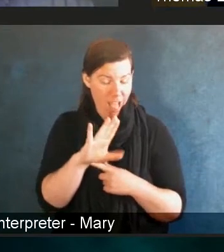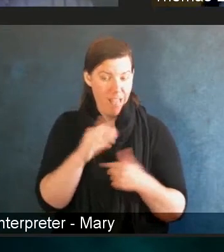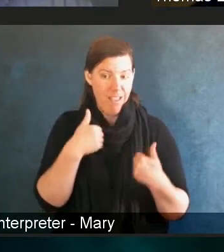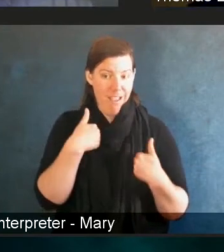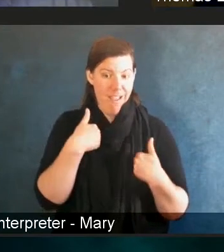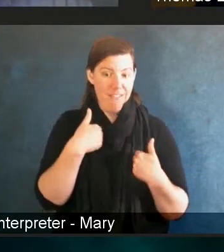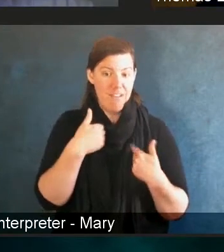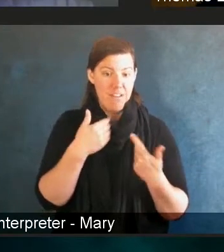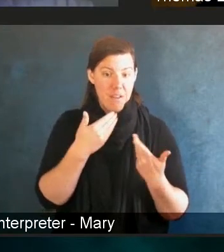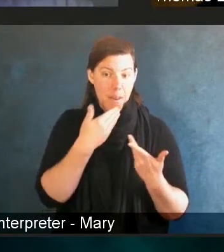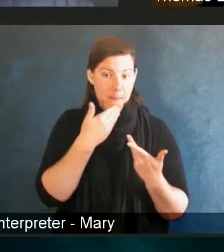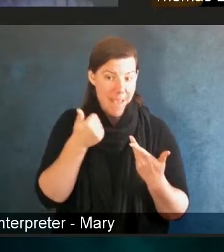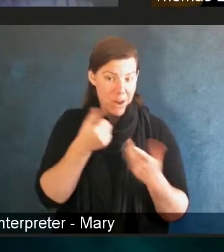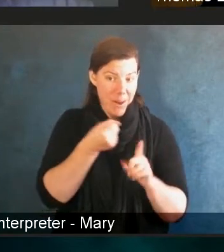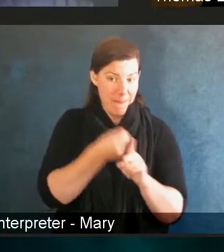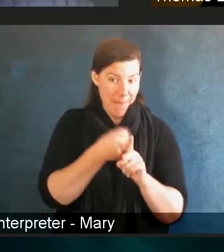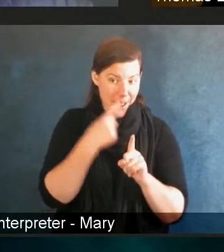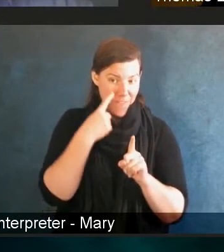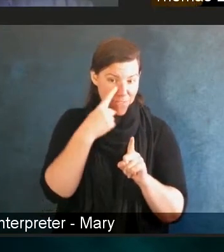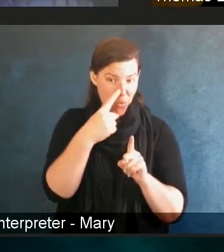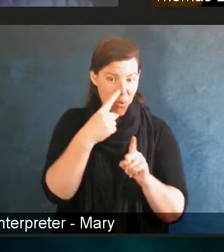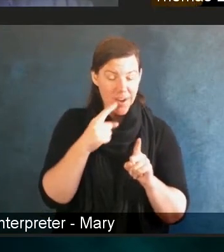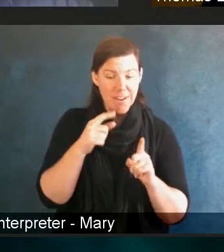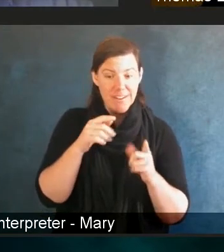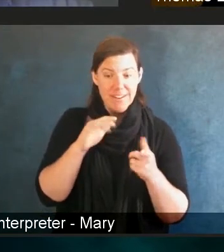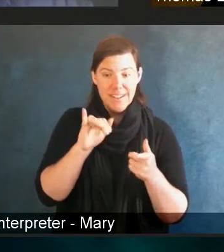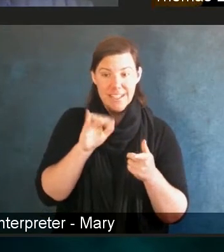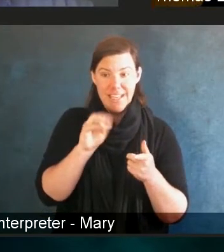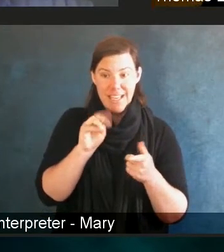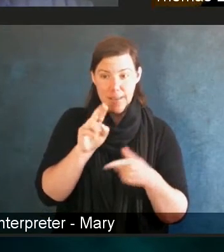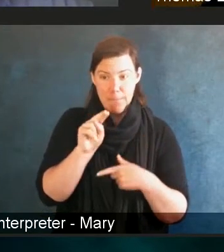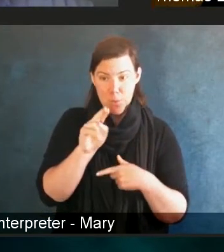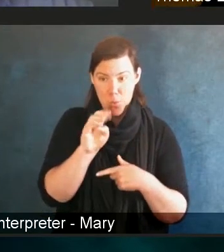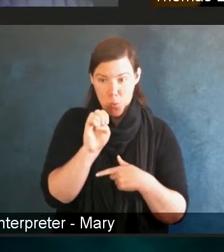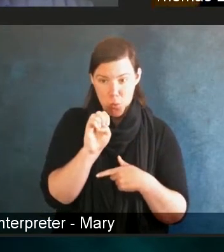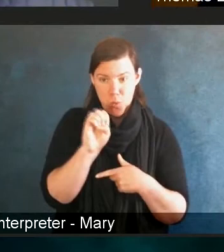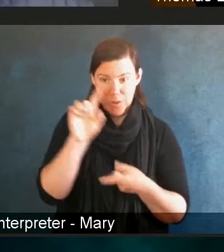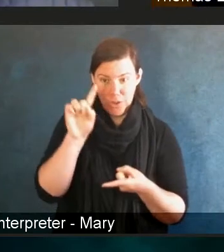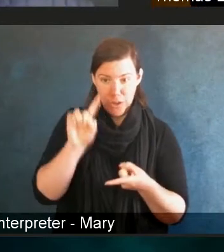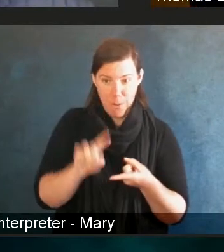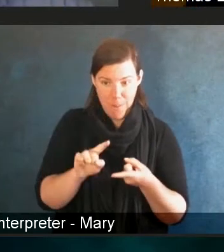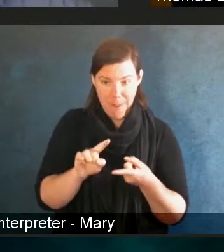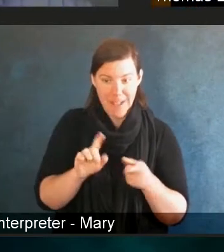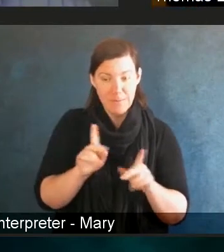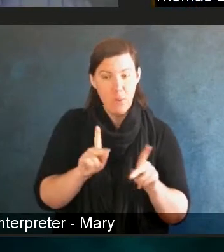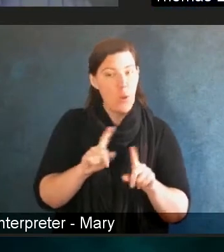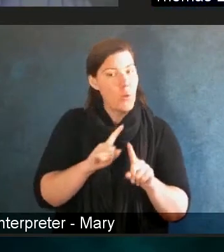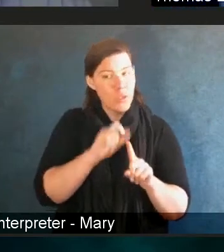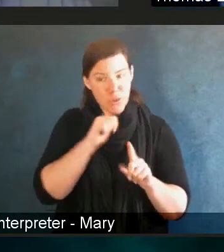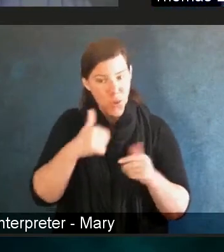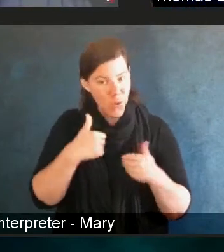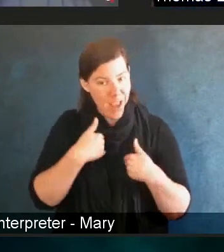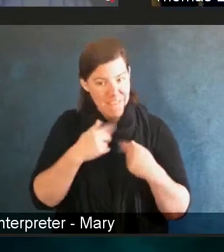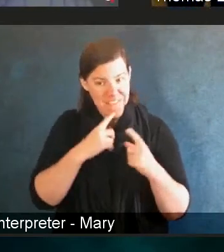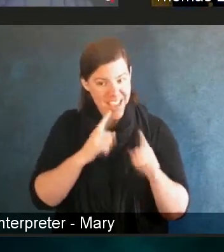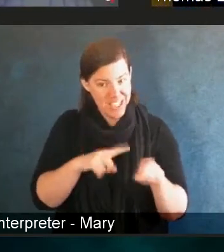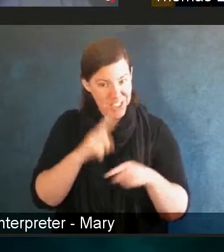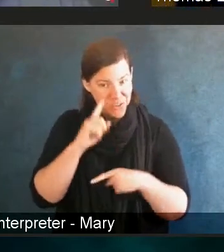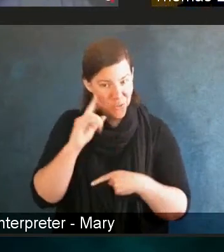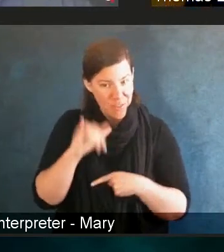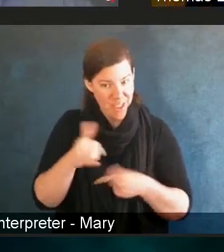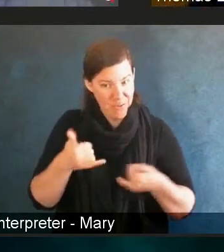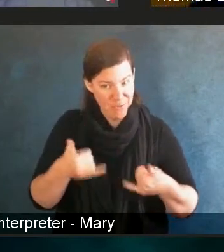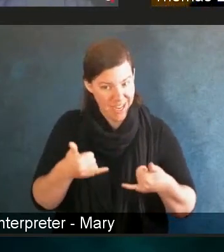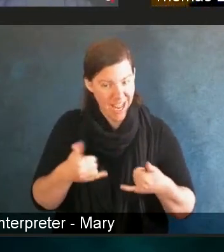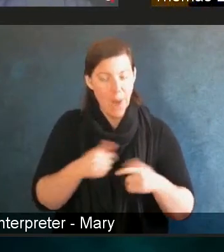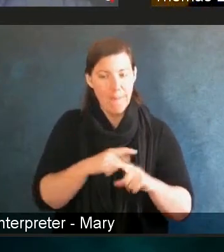that question. We don't have the answers yet, but we hope to within a few months. Well, let's bring Melody and Gavin and Rob